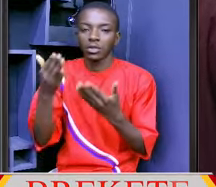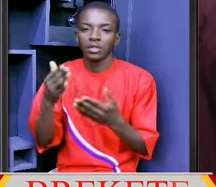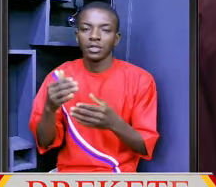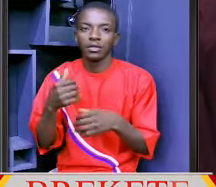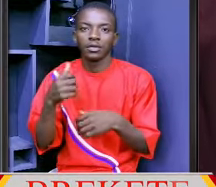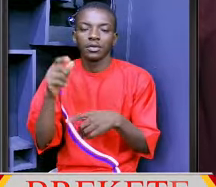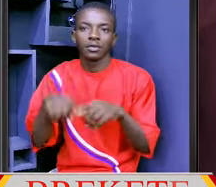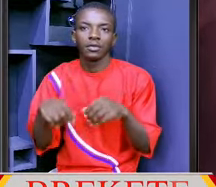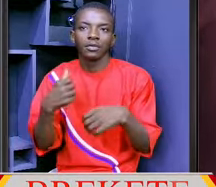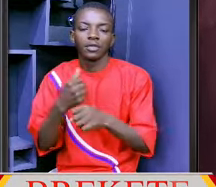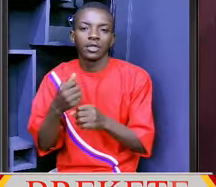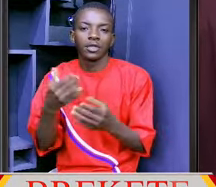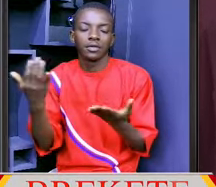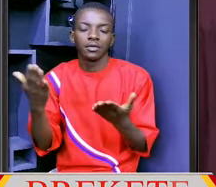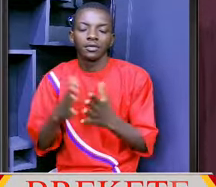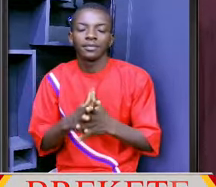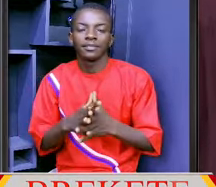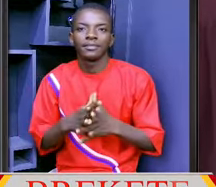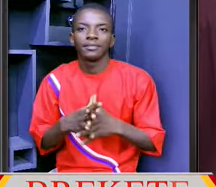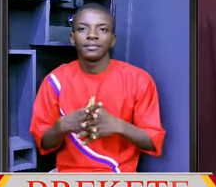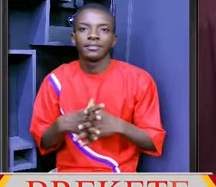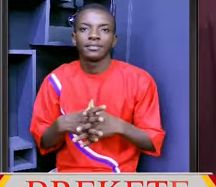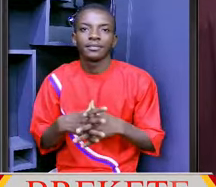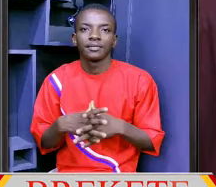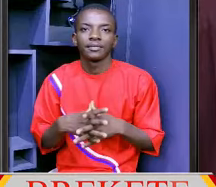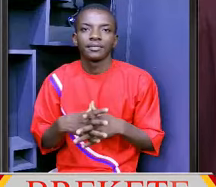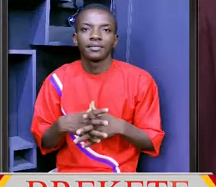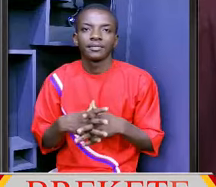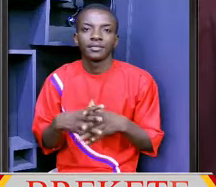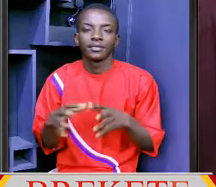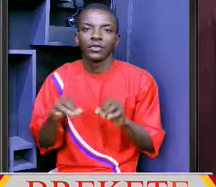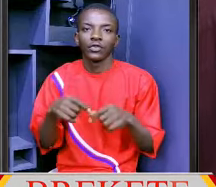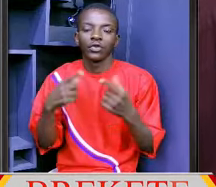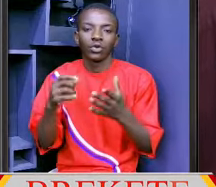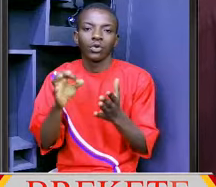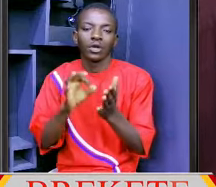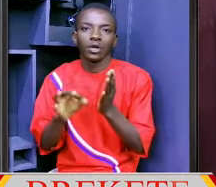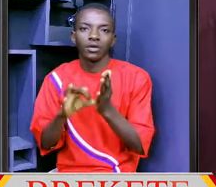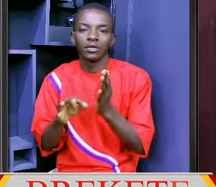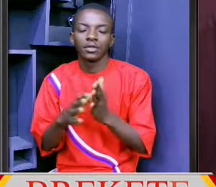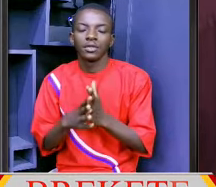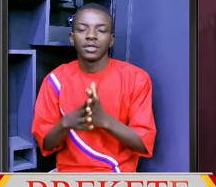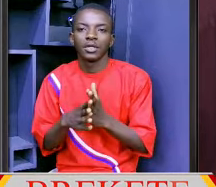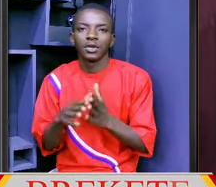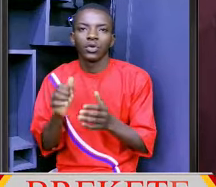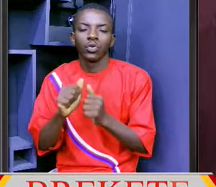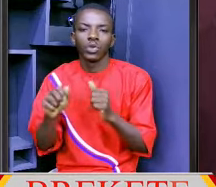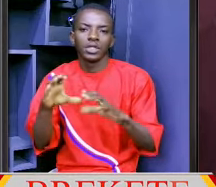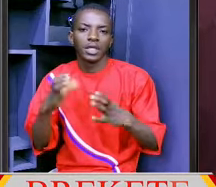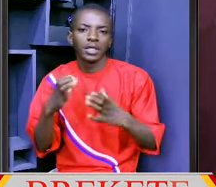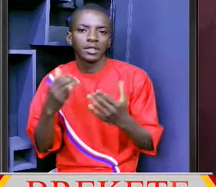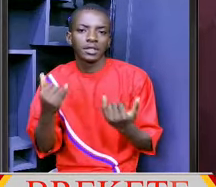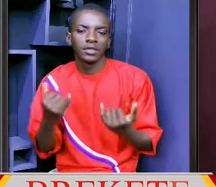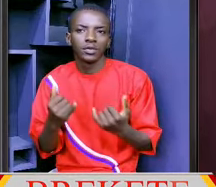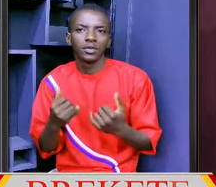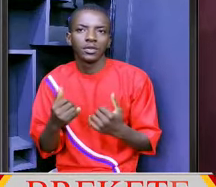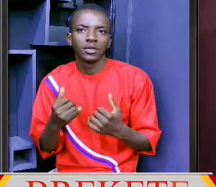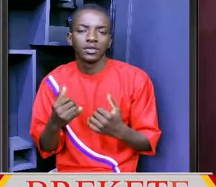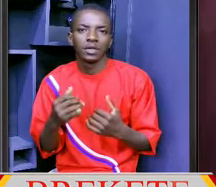make it. But when we see that, we can maybe do it. If we now go calculate, now which class she did